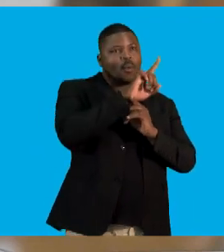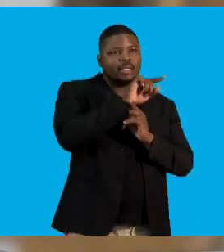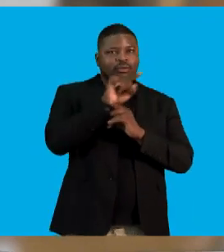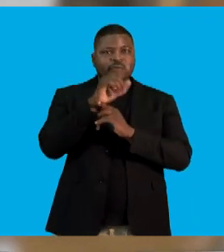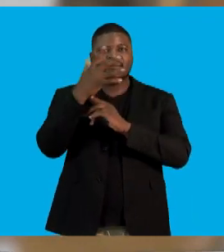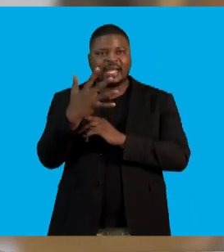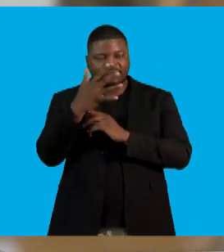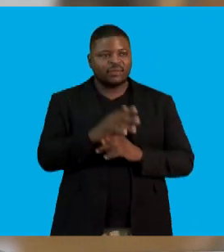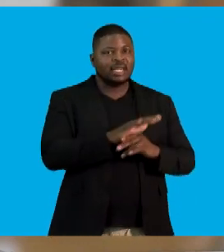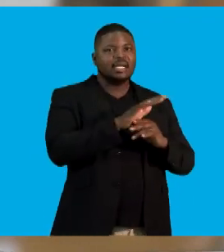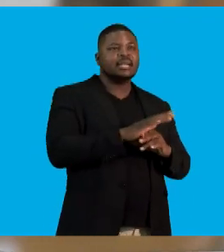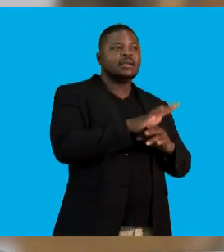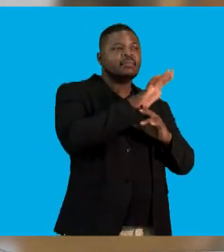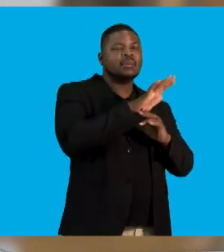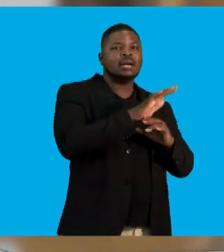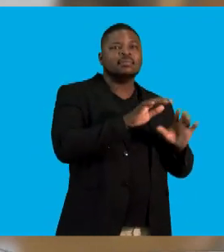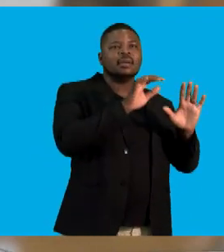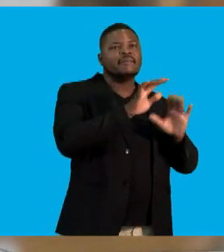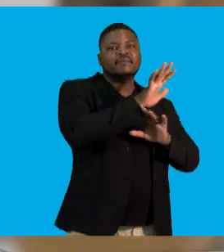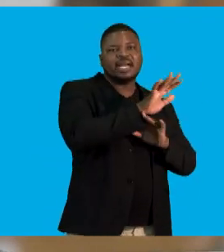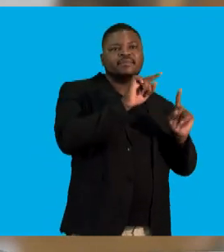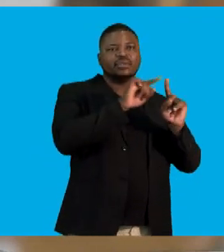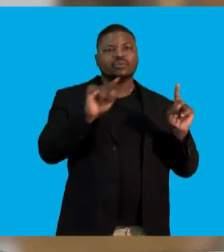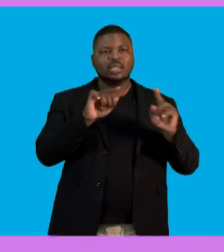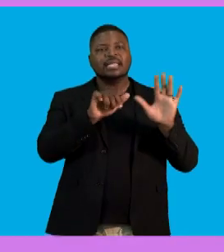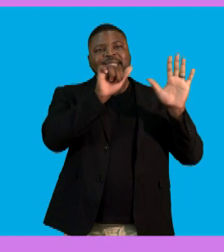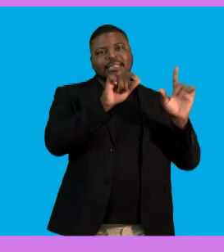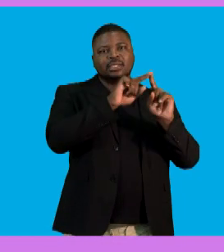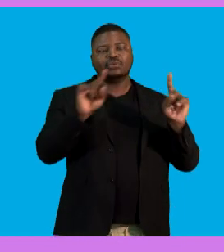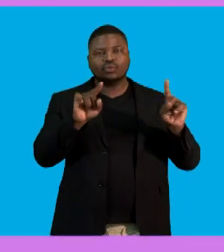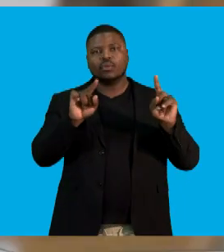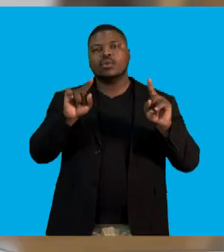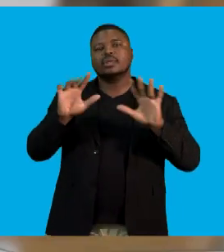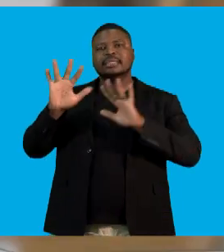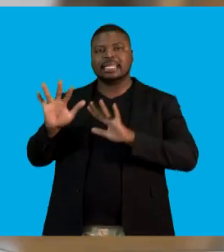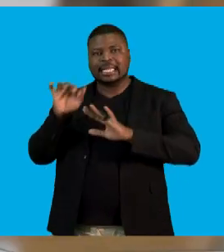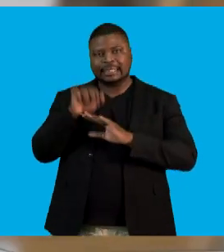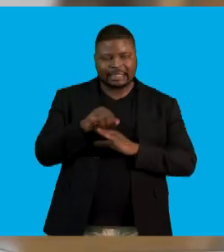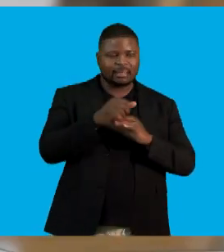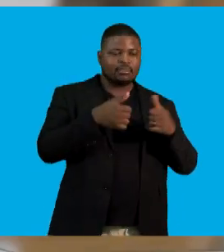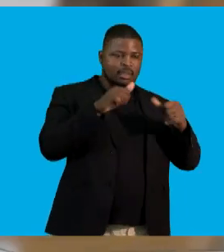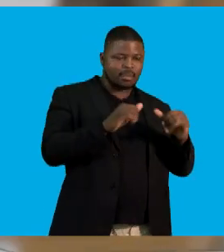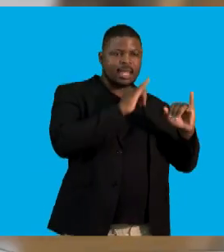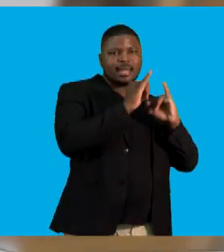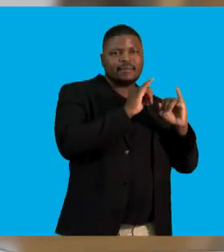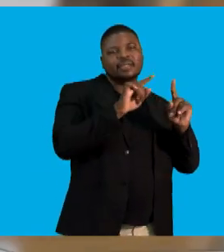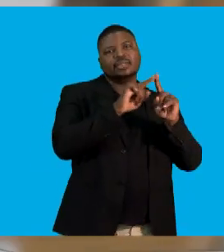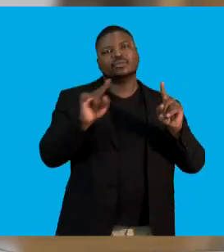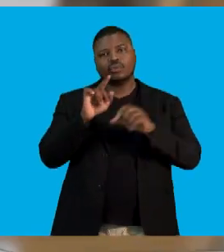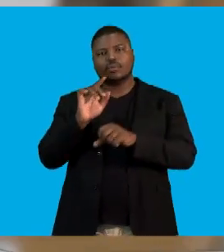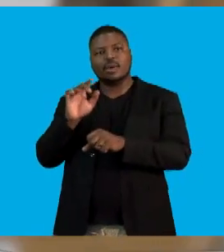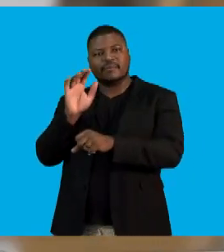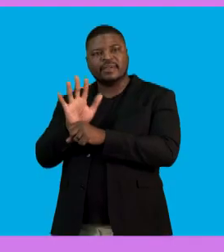the intervals of 5 from. So 11 to 15, same principle, 11, 12, 13, 14,